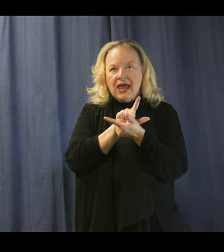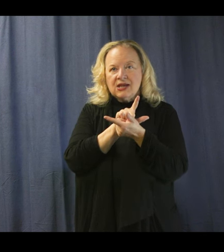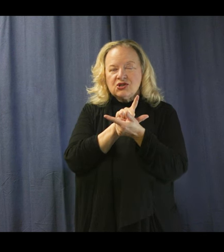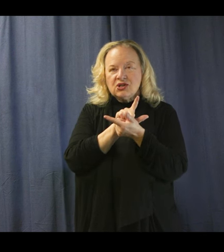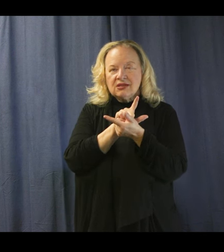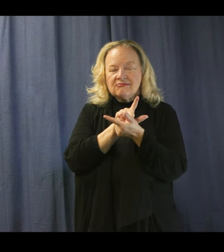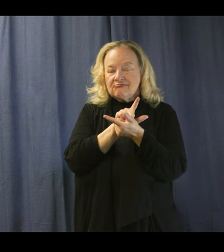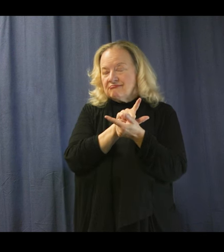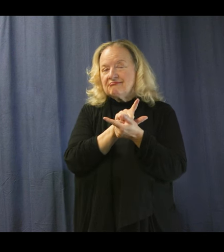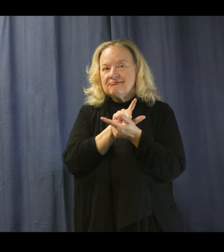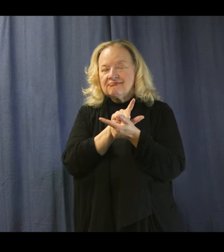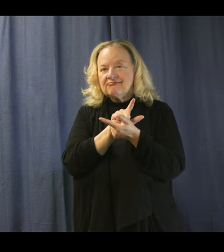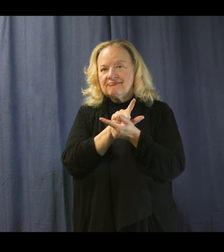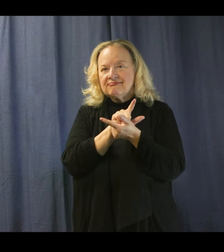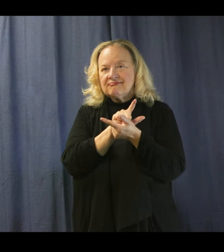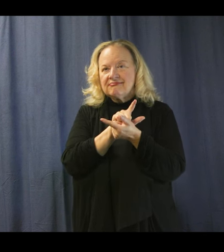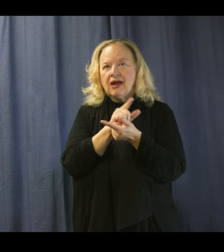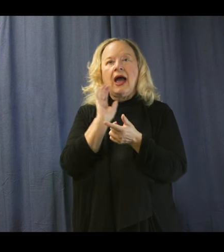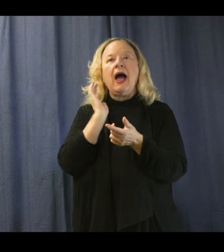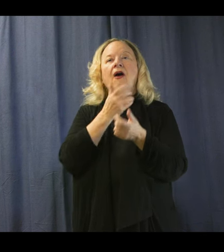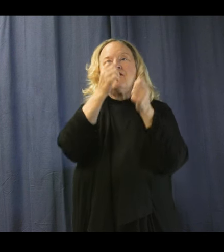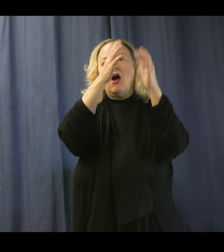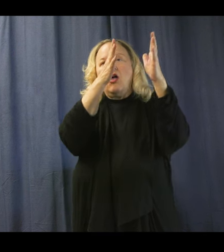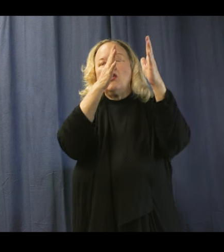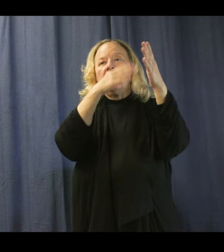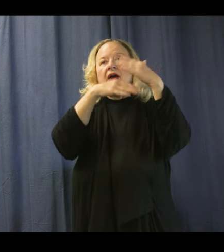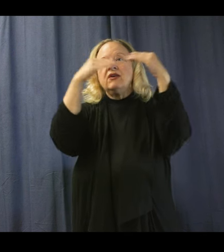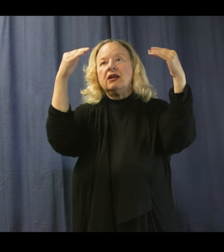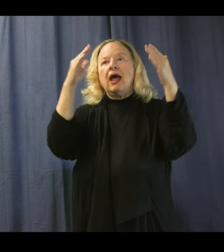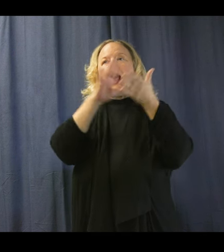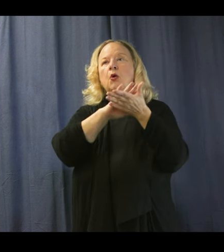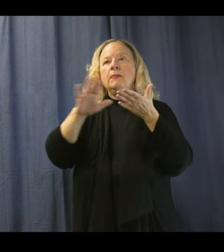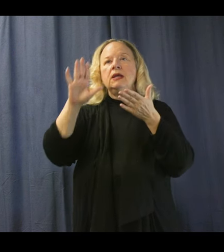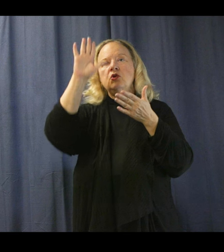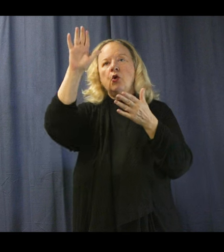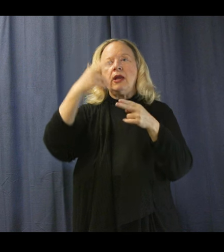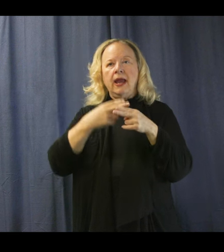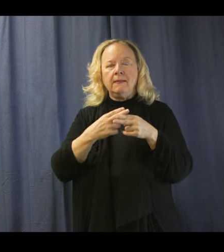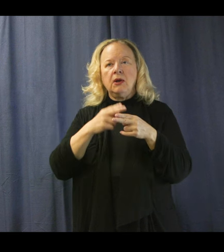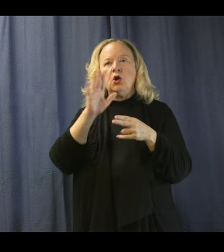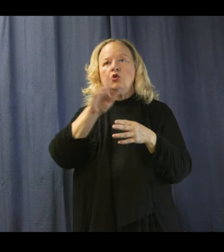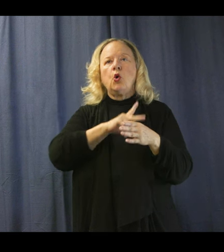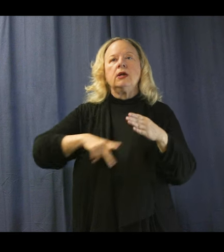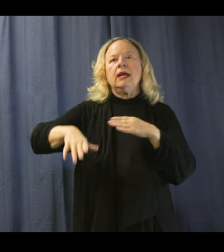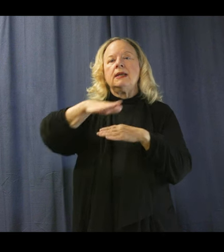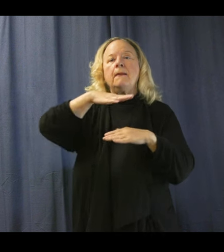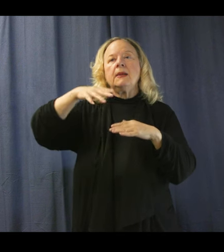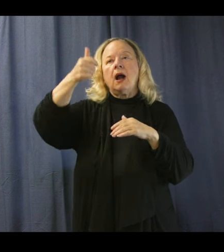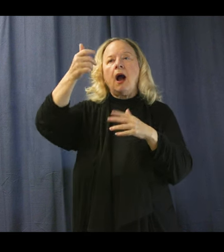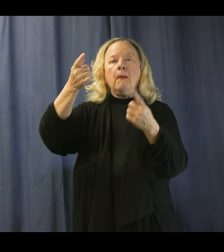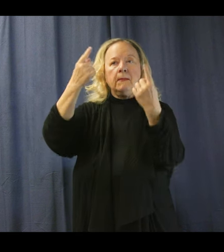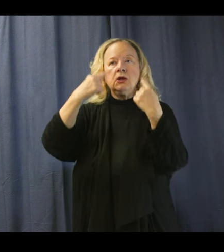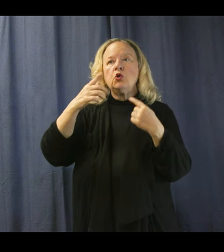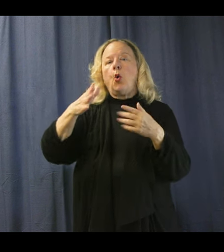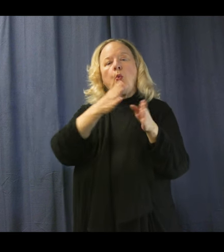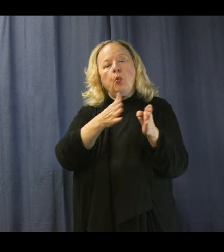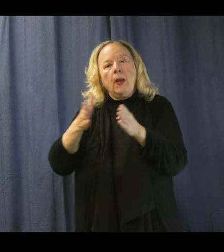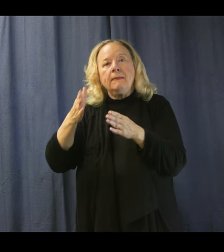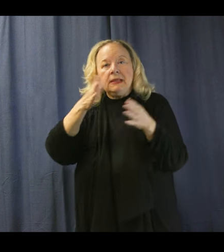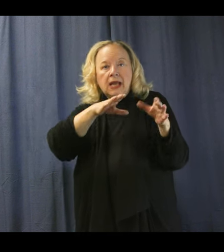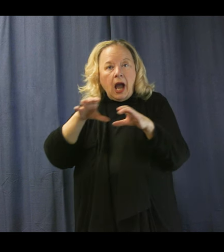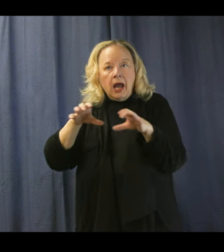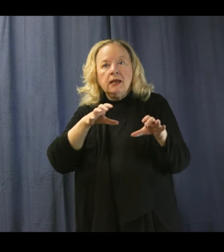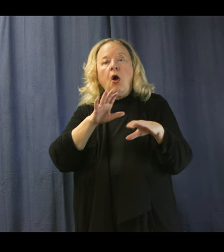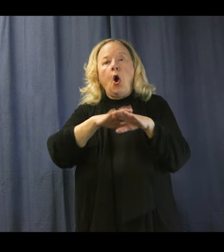it. Our Father, who art in heaven, hallowed be your name. Your kingdom come, your will be done